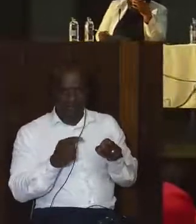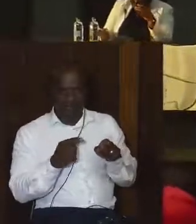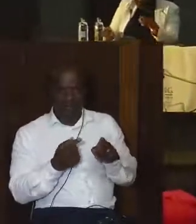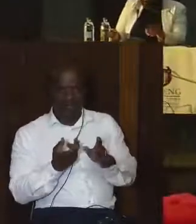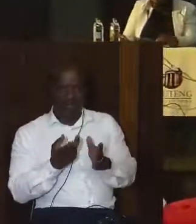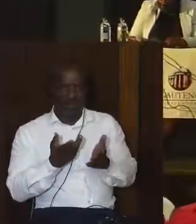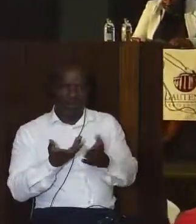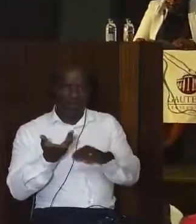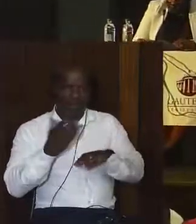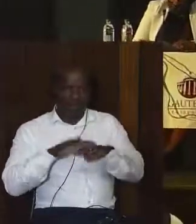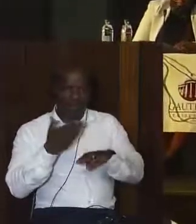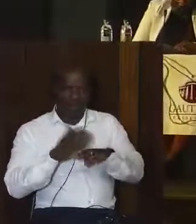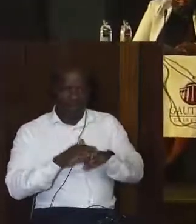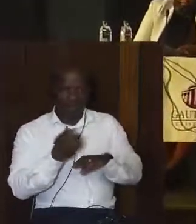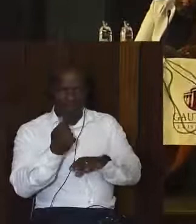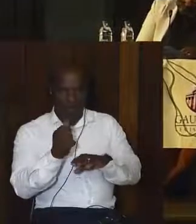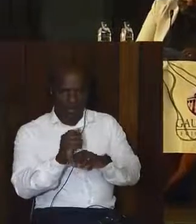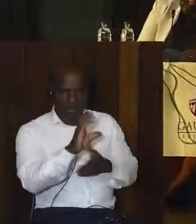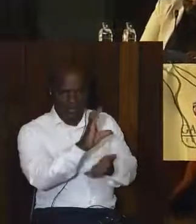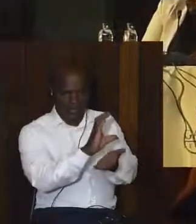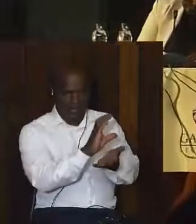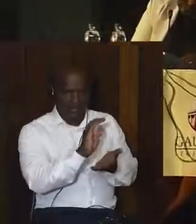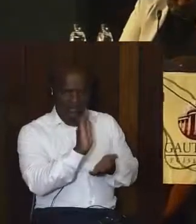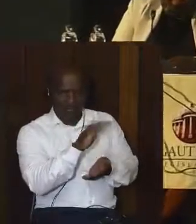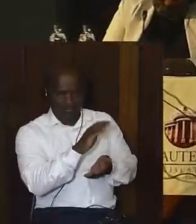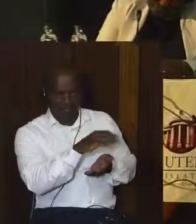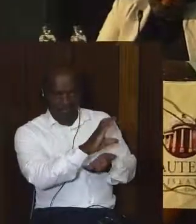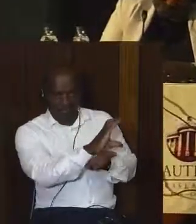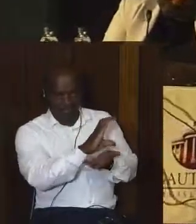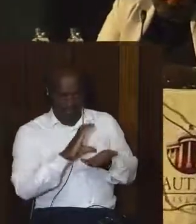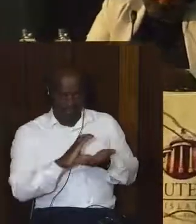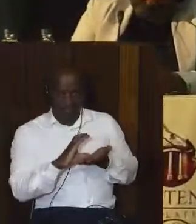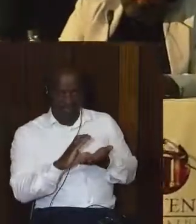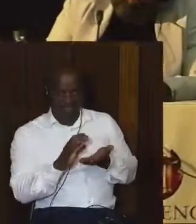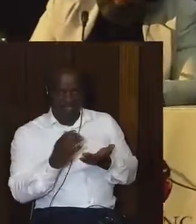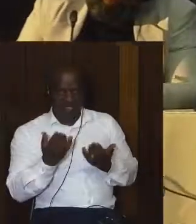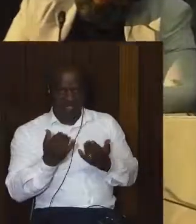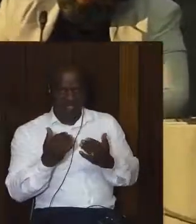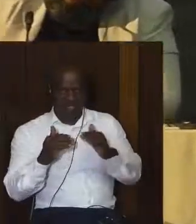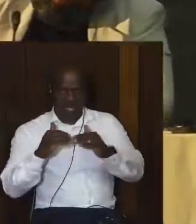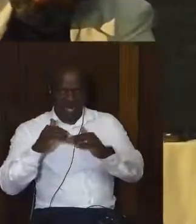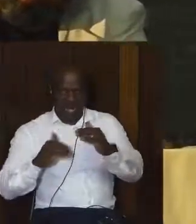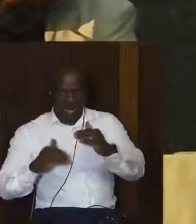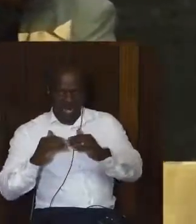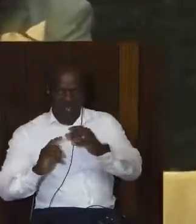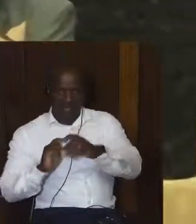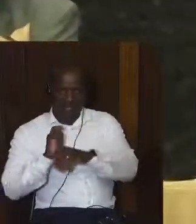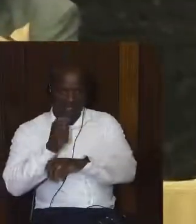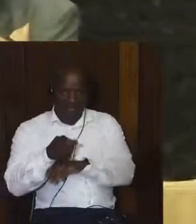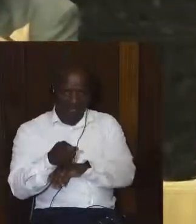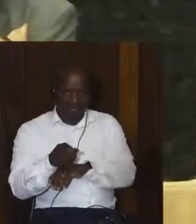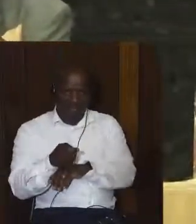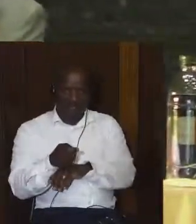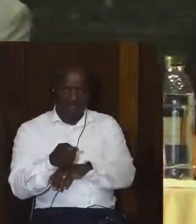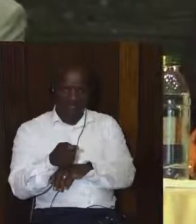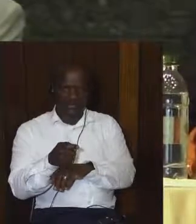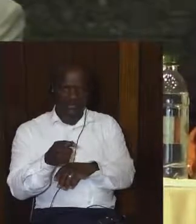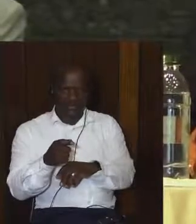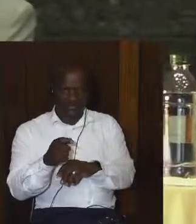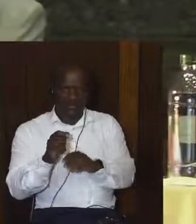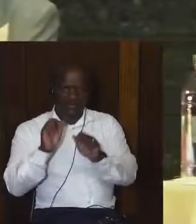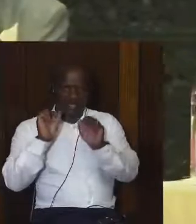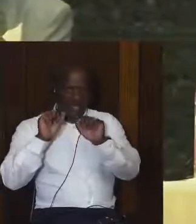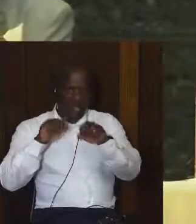in the current financial year is because we had underspending. So we have flagged that with Treasury. So, Chair, yes,